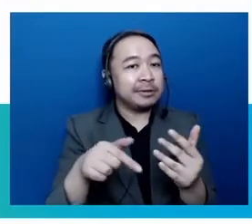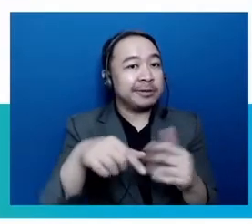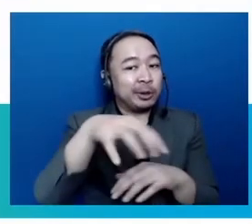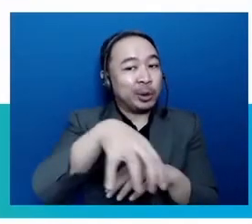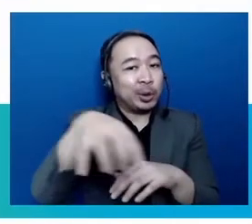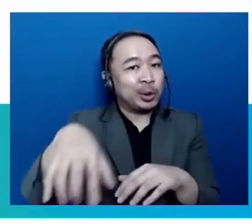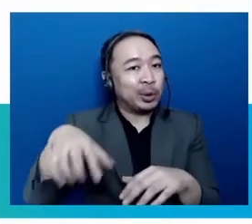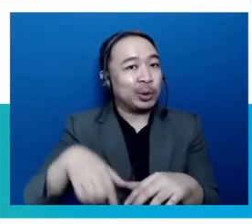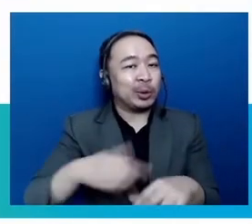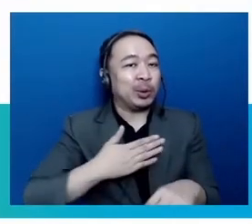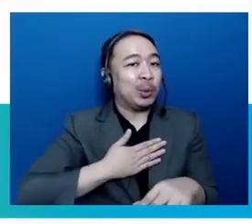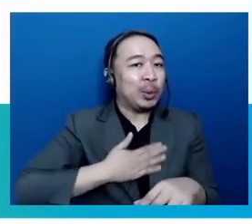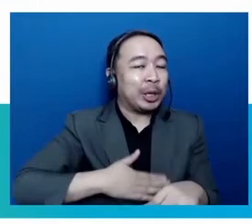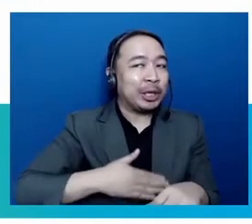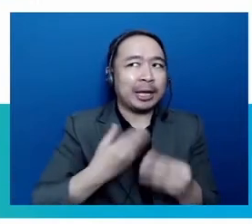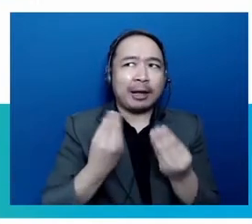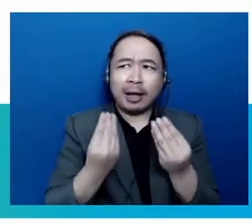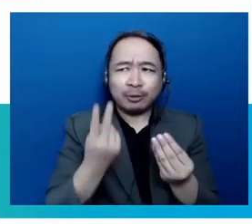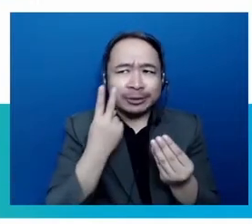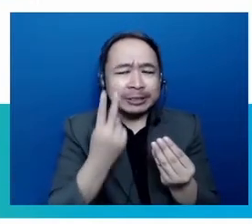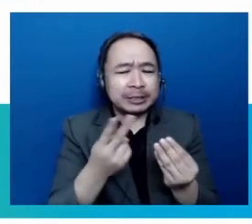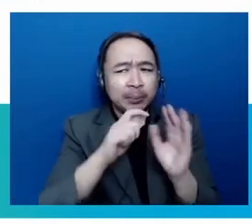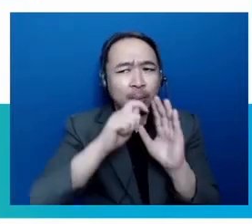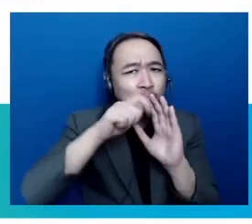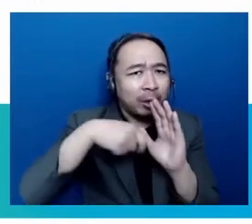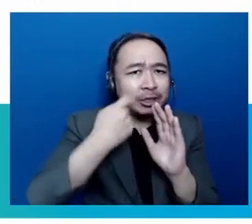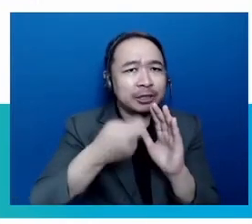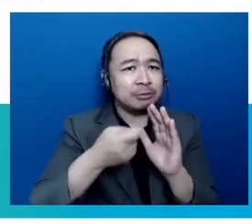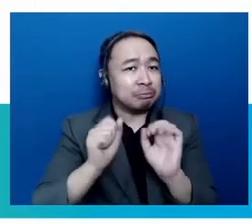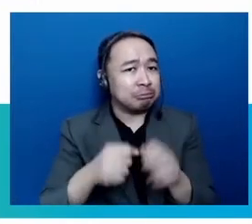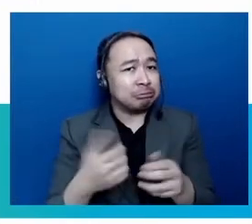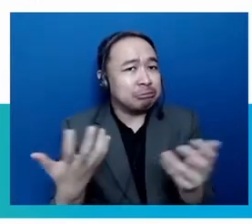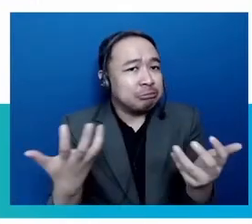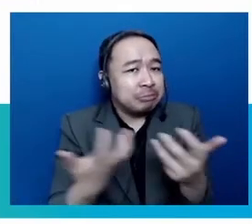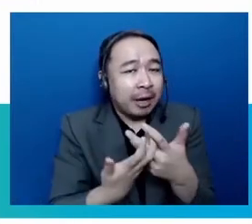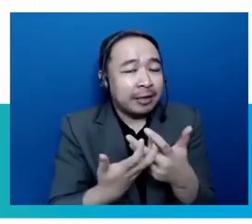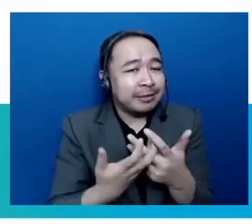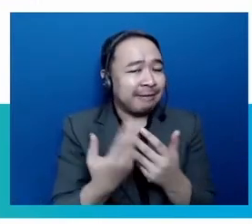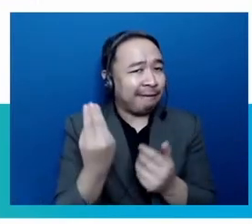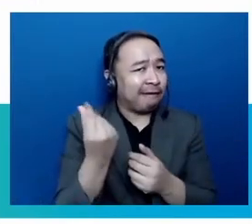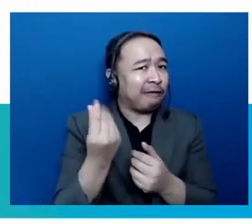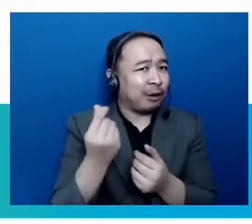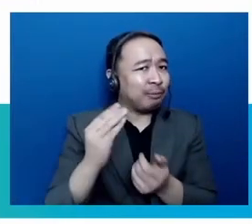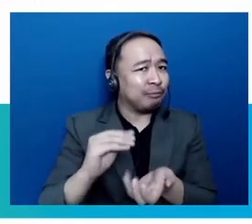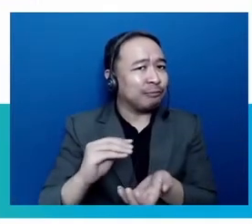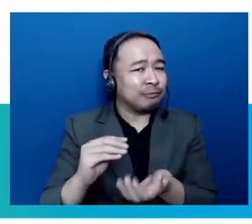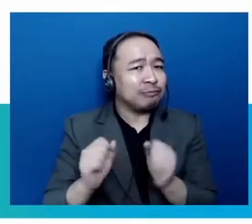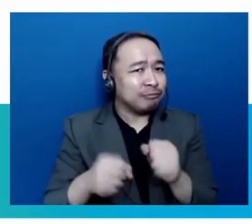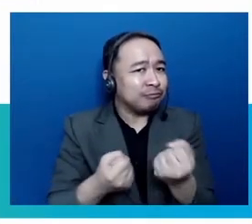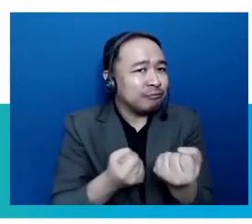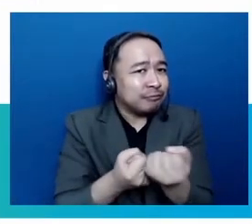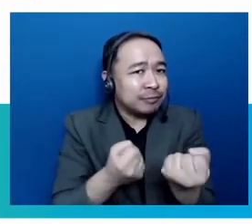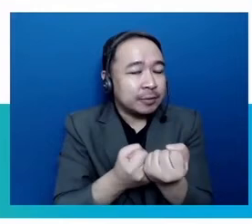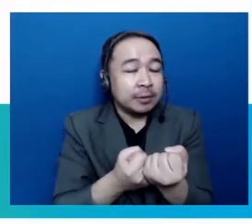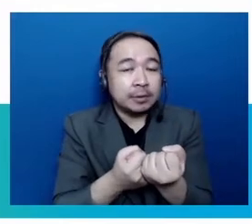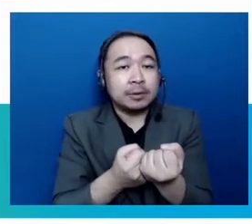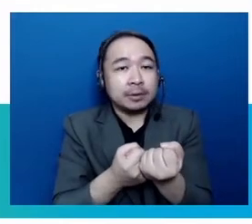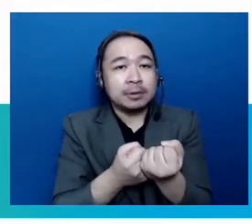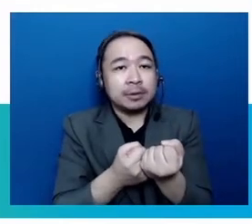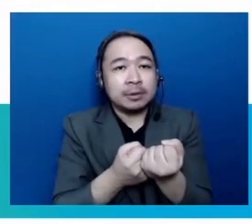be economically viable, and often there will be a need